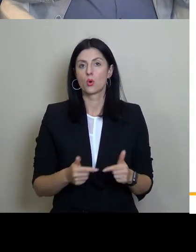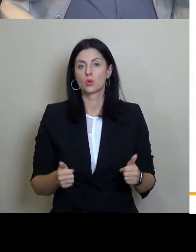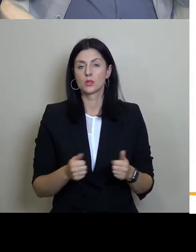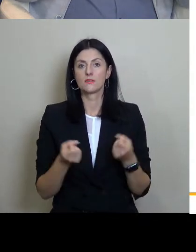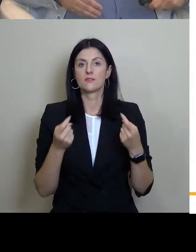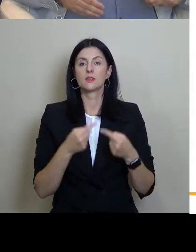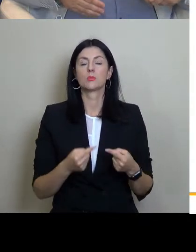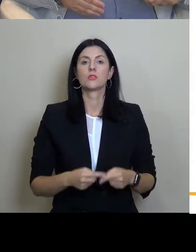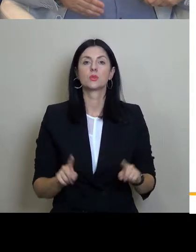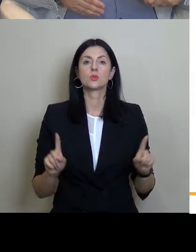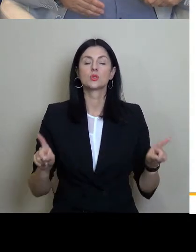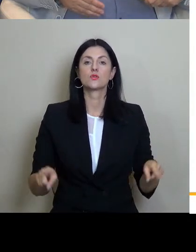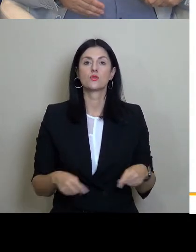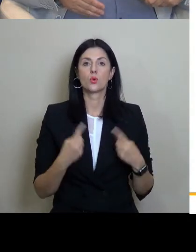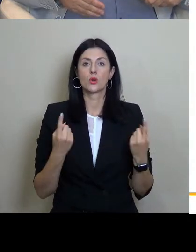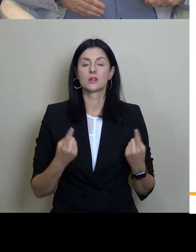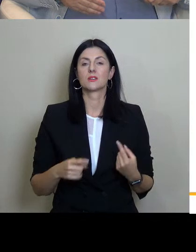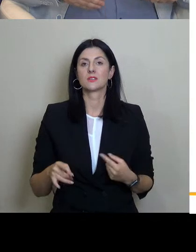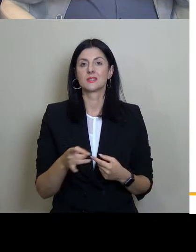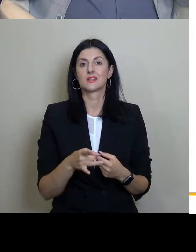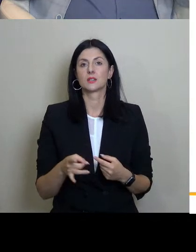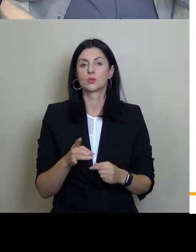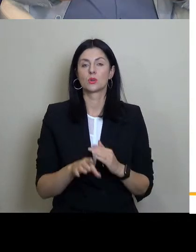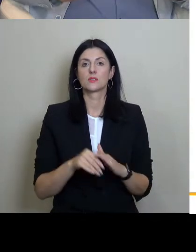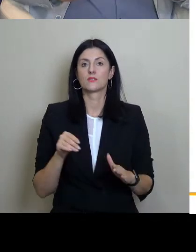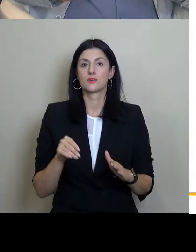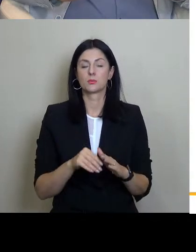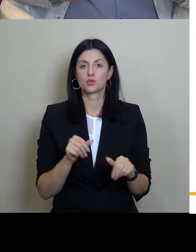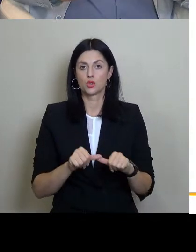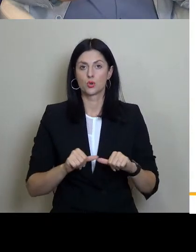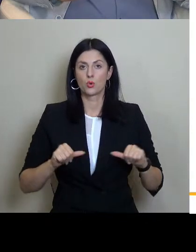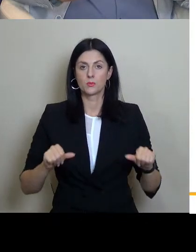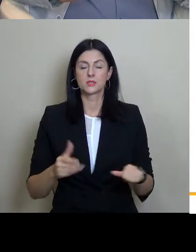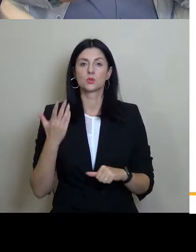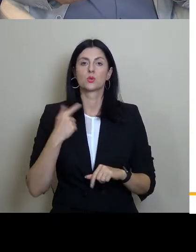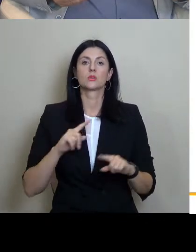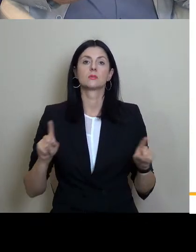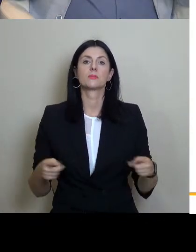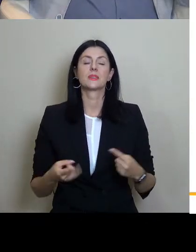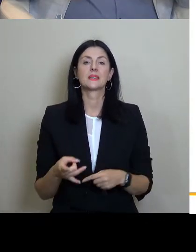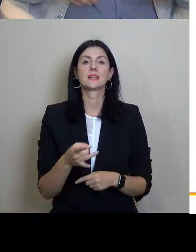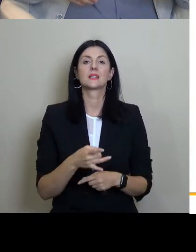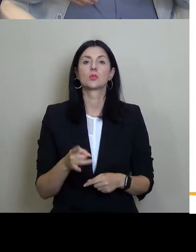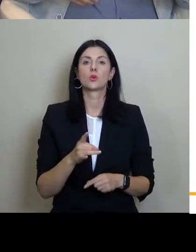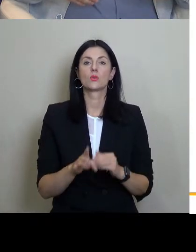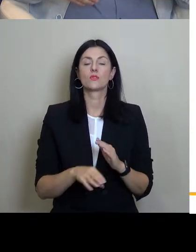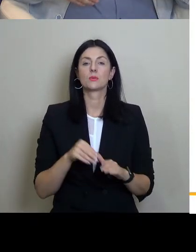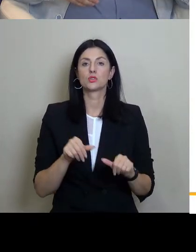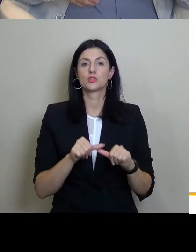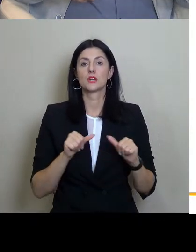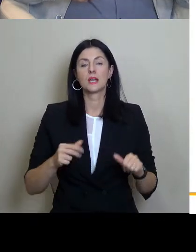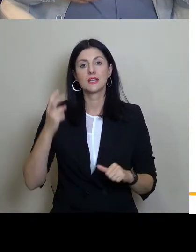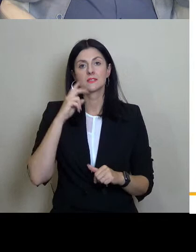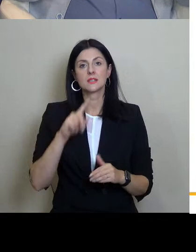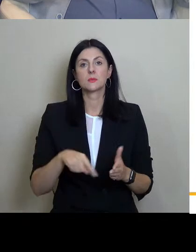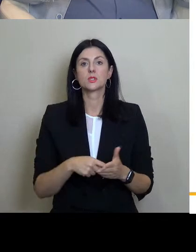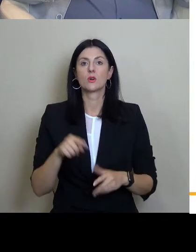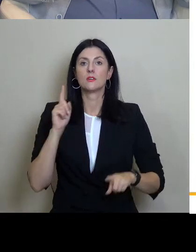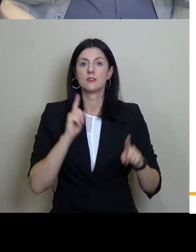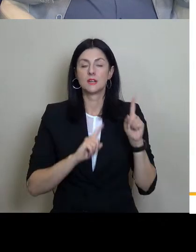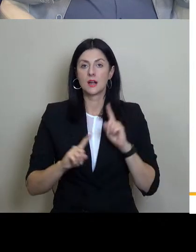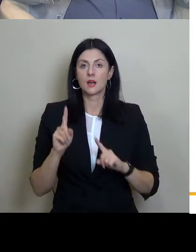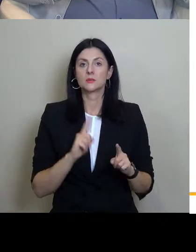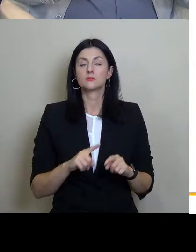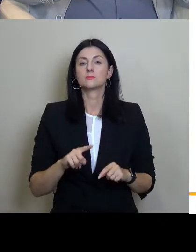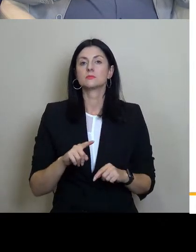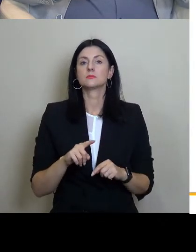the number of rayons should match the number of constituencies and the number of commissions. If it is a Kiev City